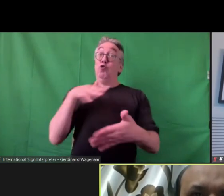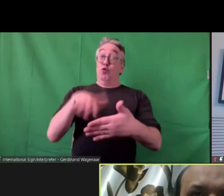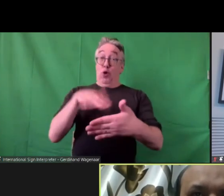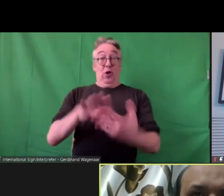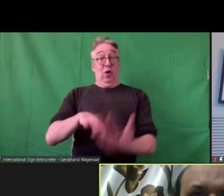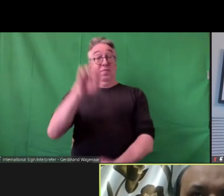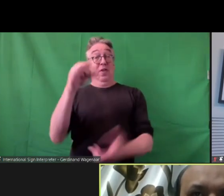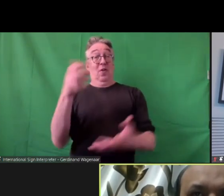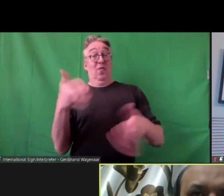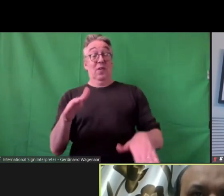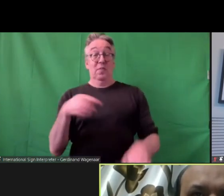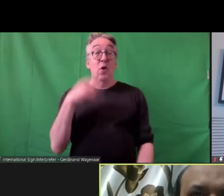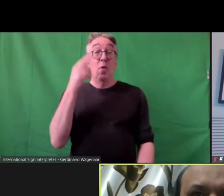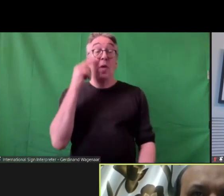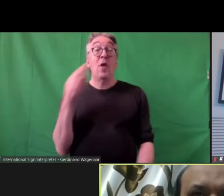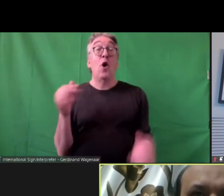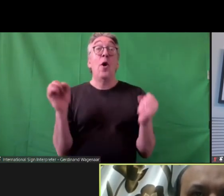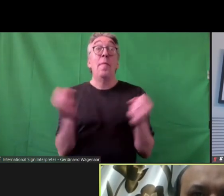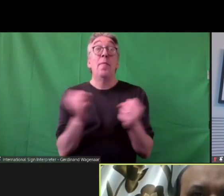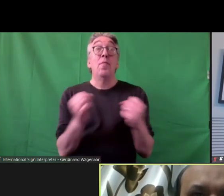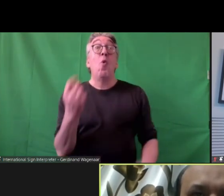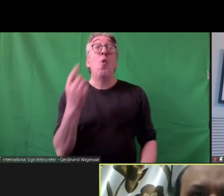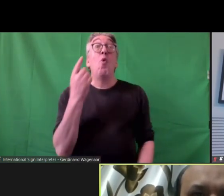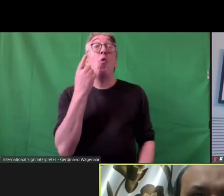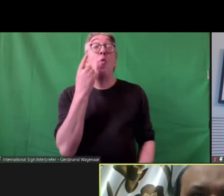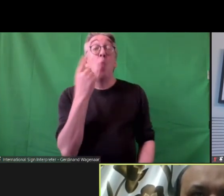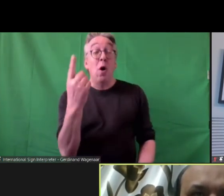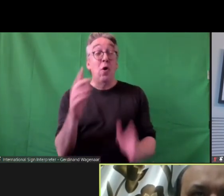I never ever get a single accessible books for